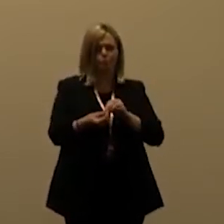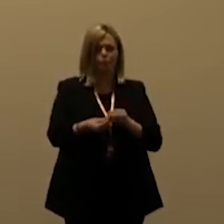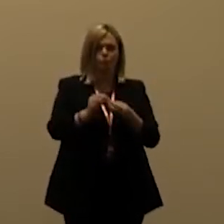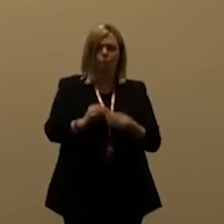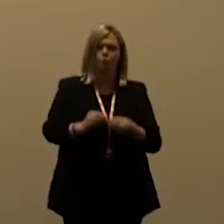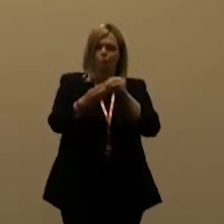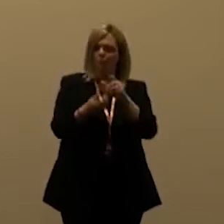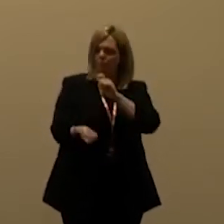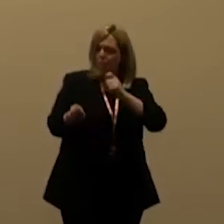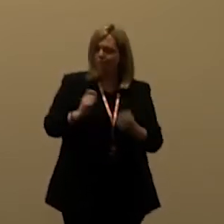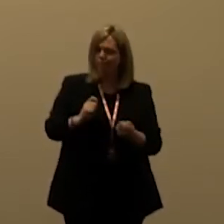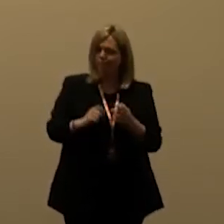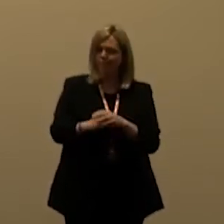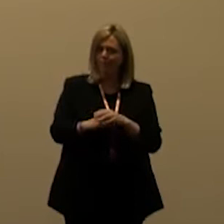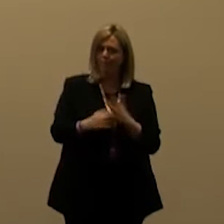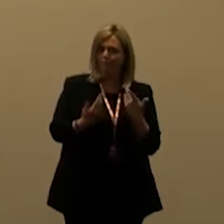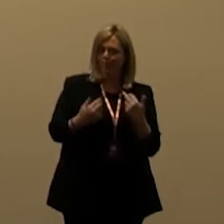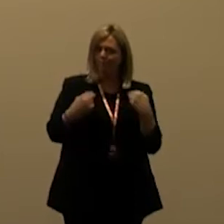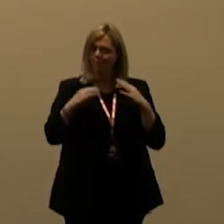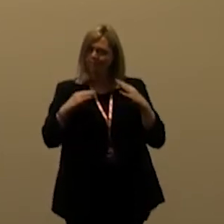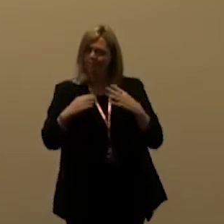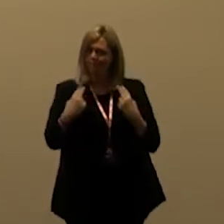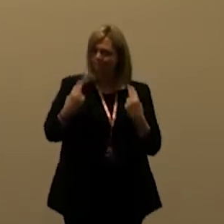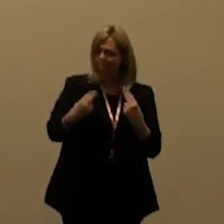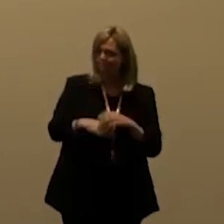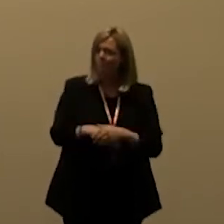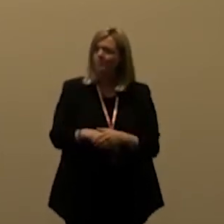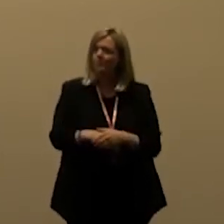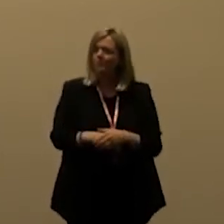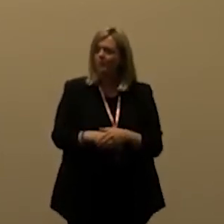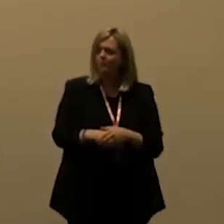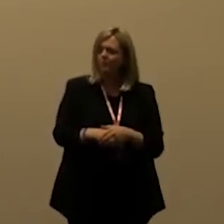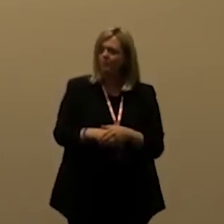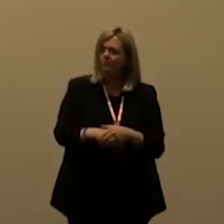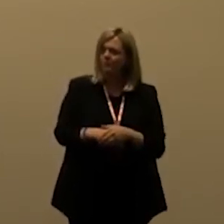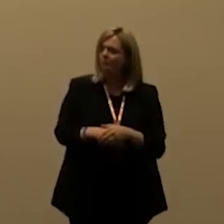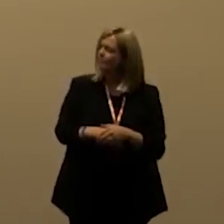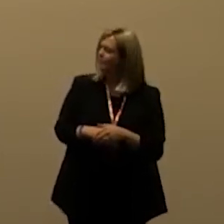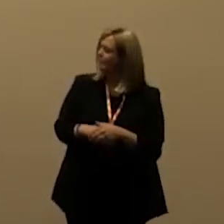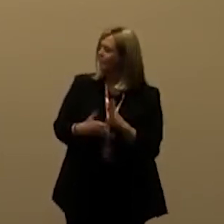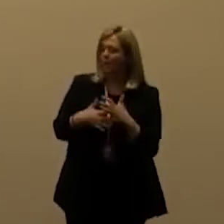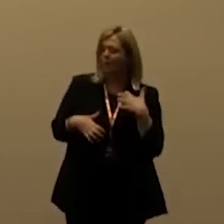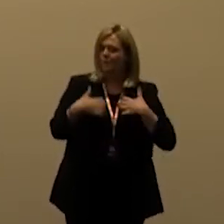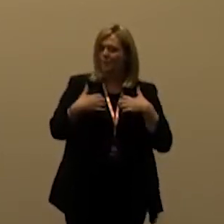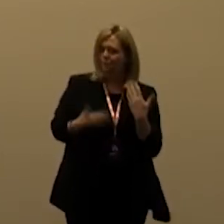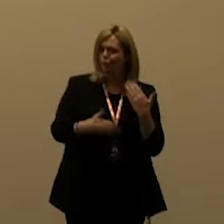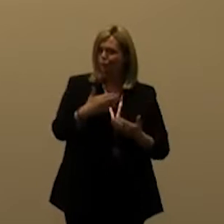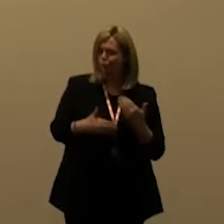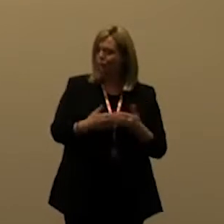well. So we are up and coming at the moment, and definitely life is a buffet. We are definitely excited to do